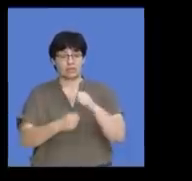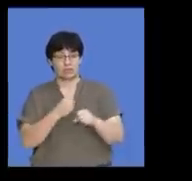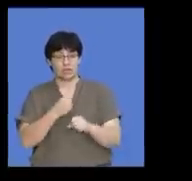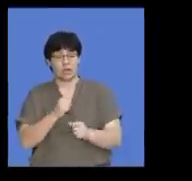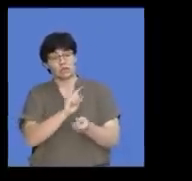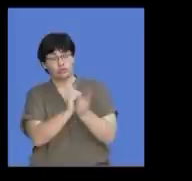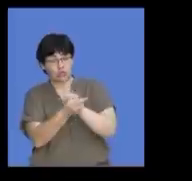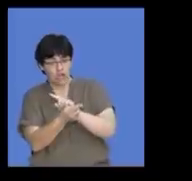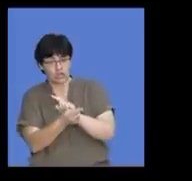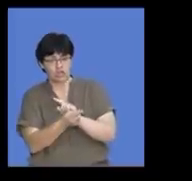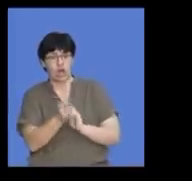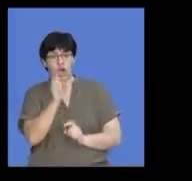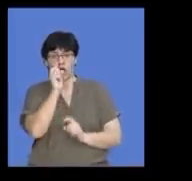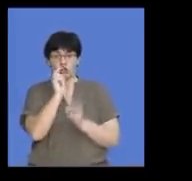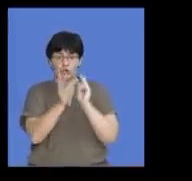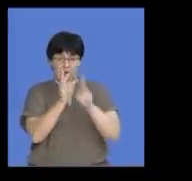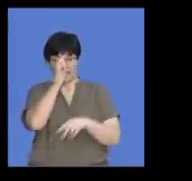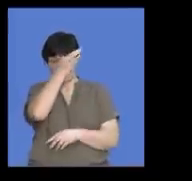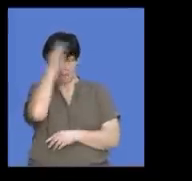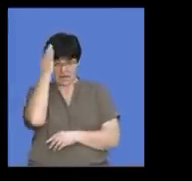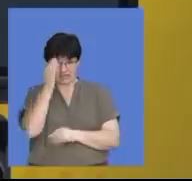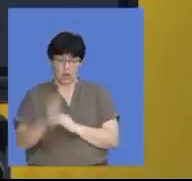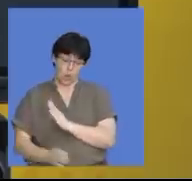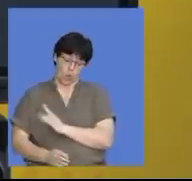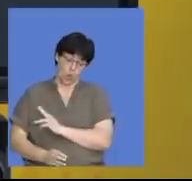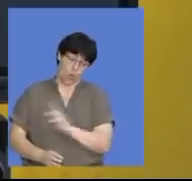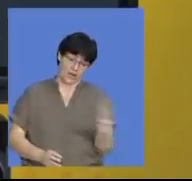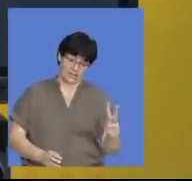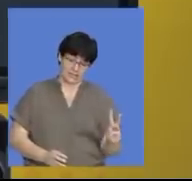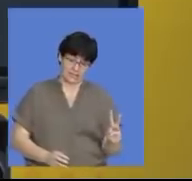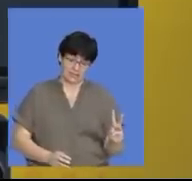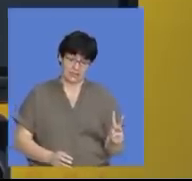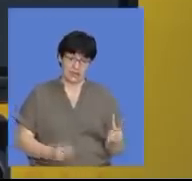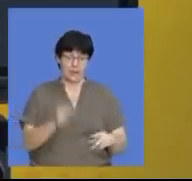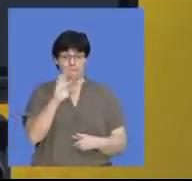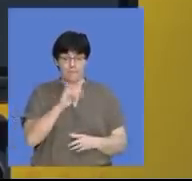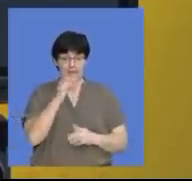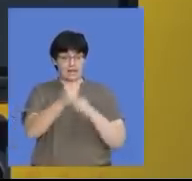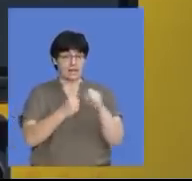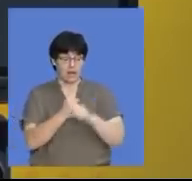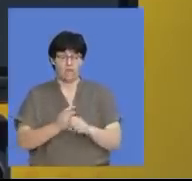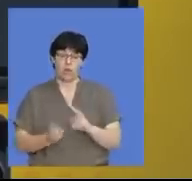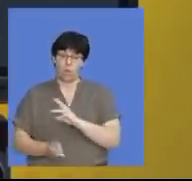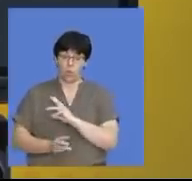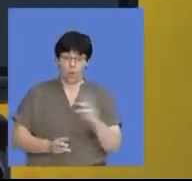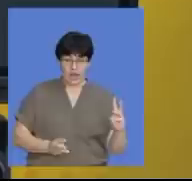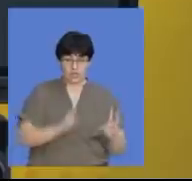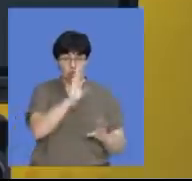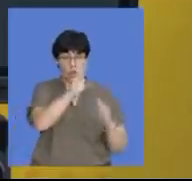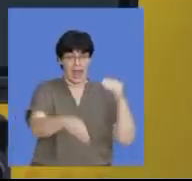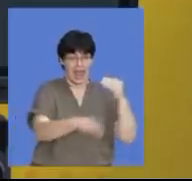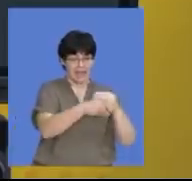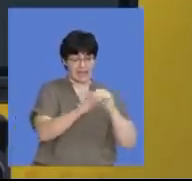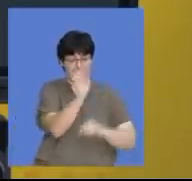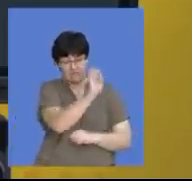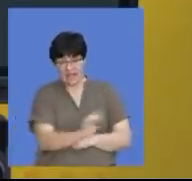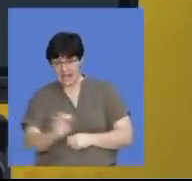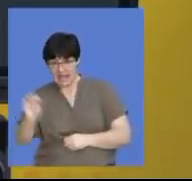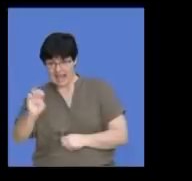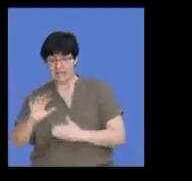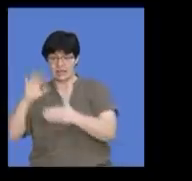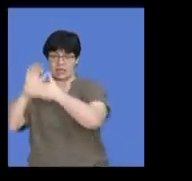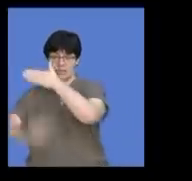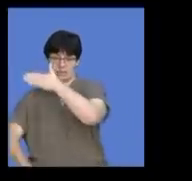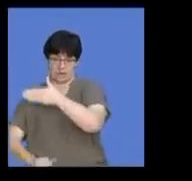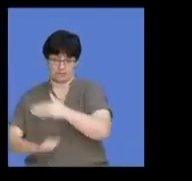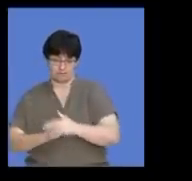minutes westwards. What you should remember, when it comes to the mean annual change, if it's westwards, you add. If it's eastwards, you